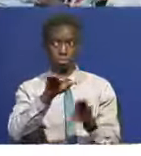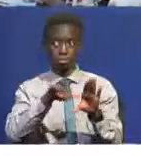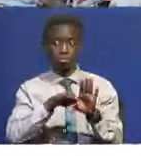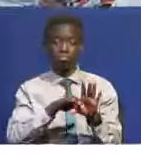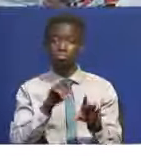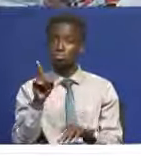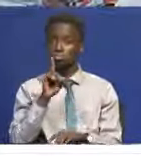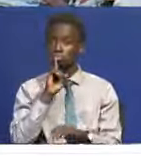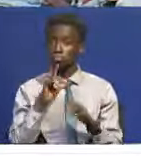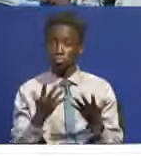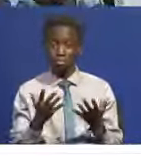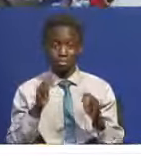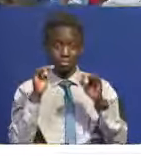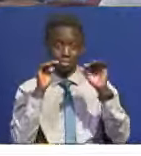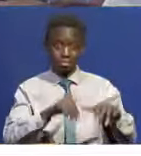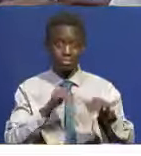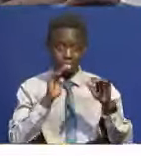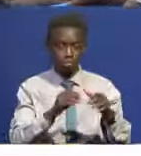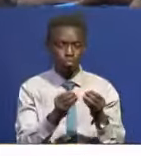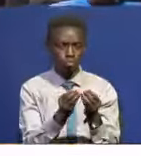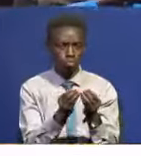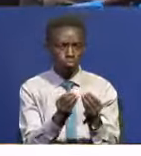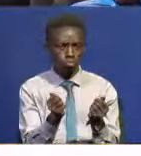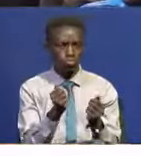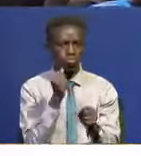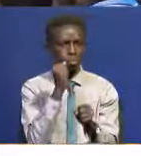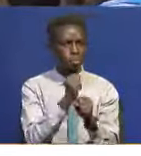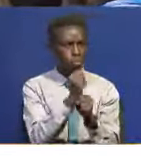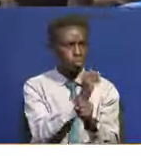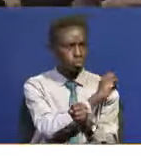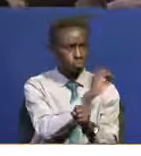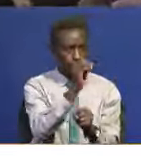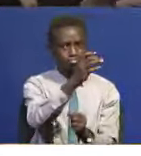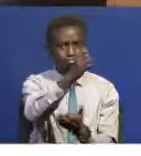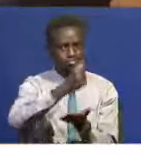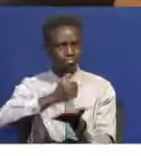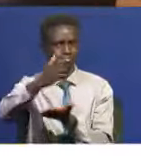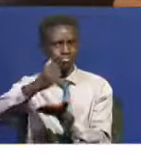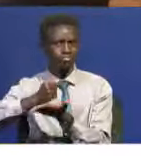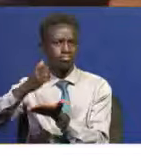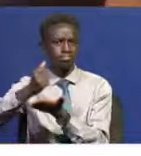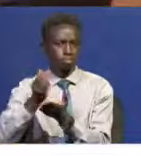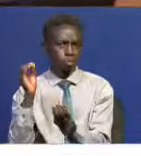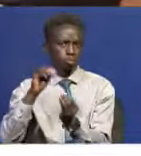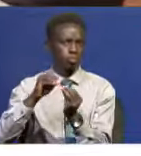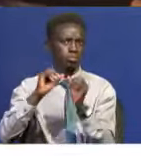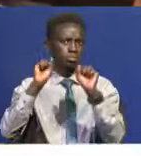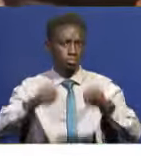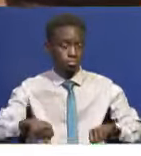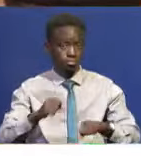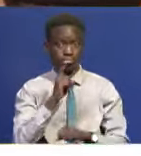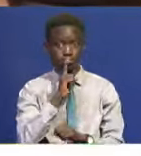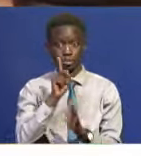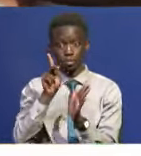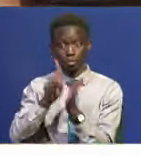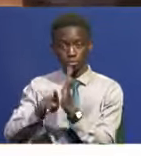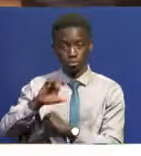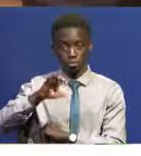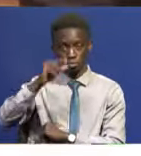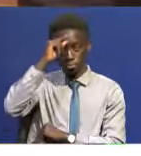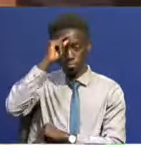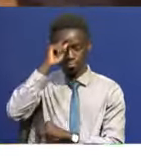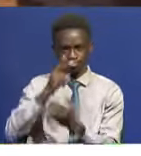address the high unemployment rate in the county and Kenya at large. He said that the Kitui County government has partnered with